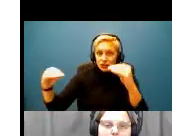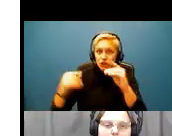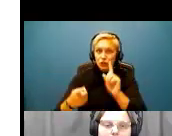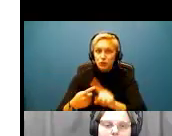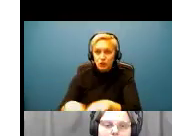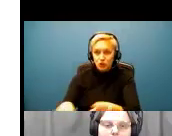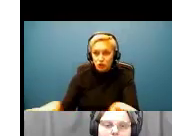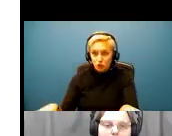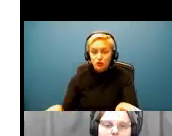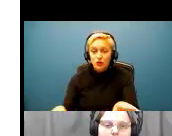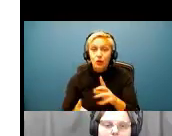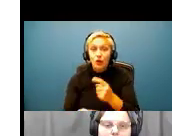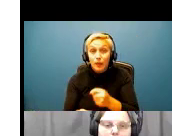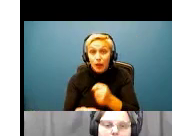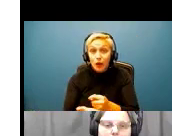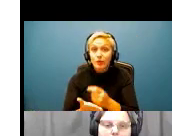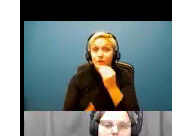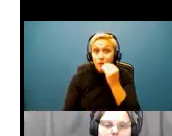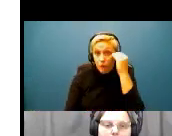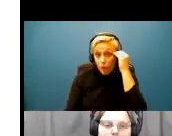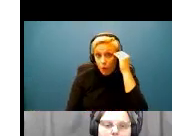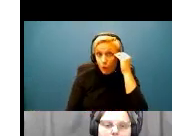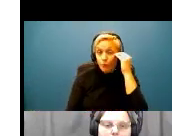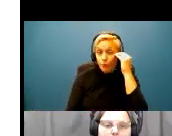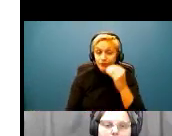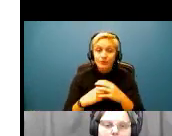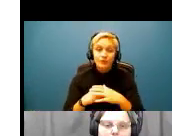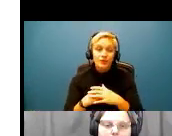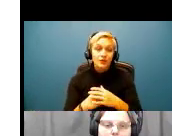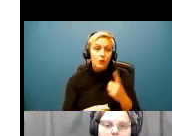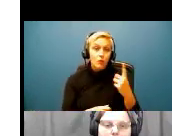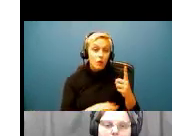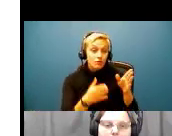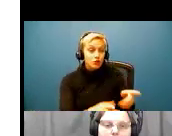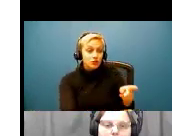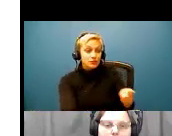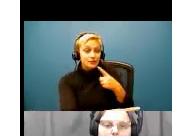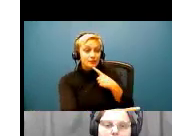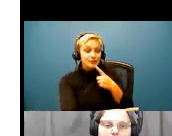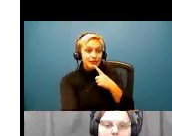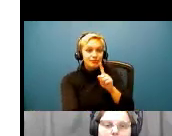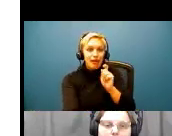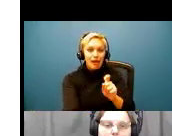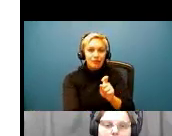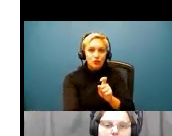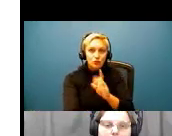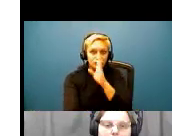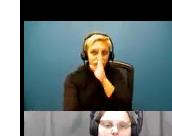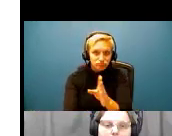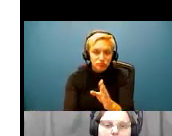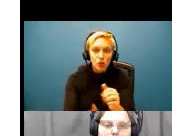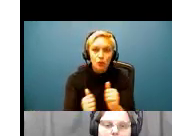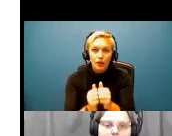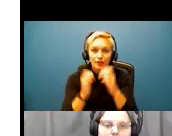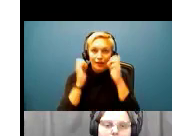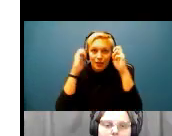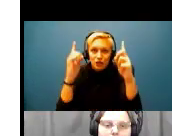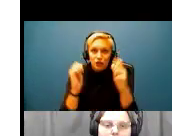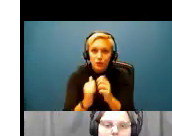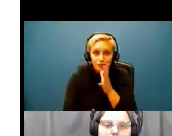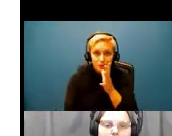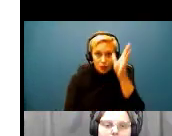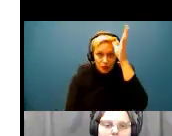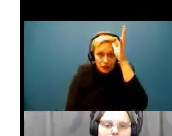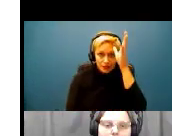was important. Another group member shared how important it was to streamline the communication with parents around that coaching, and so really